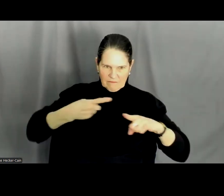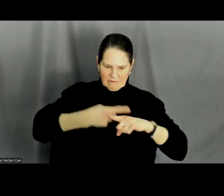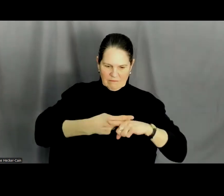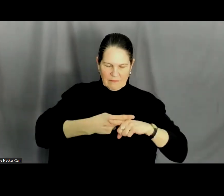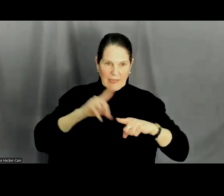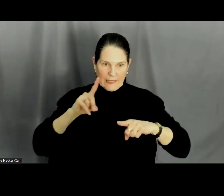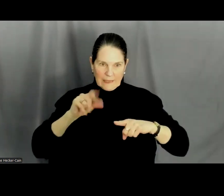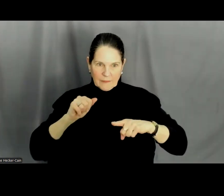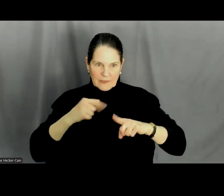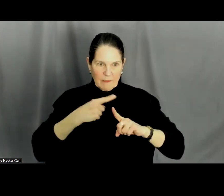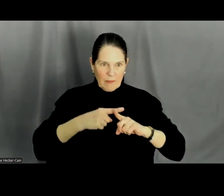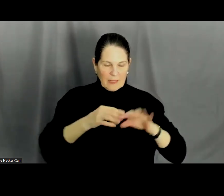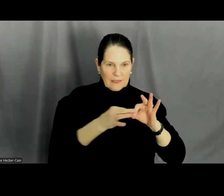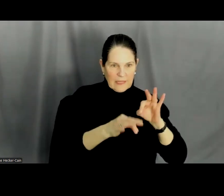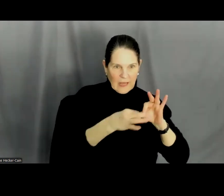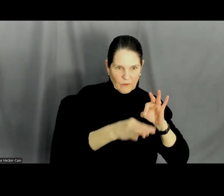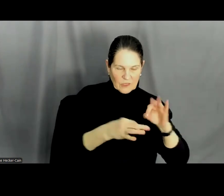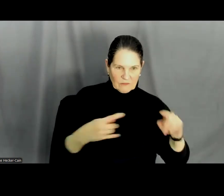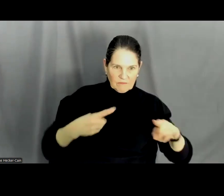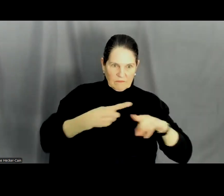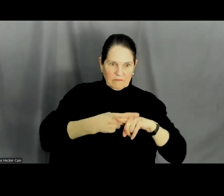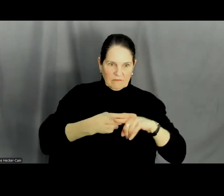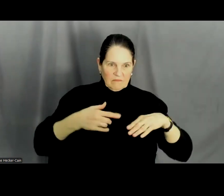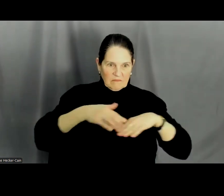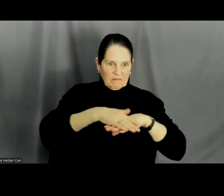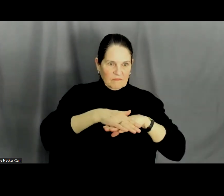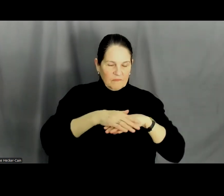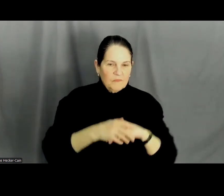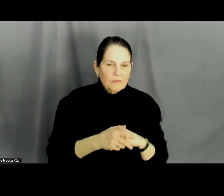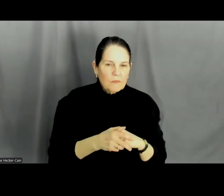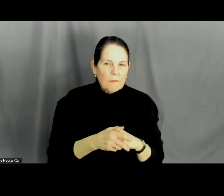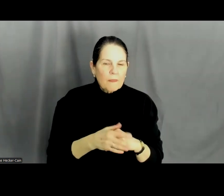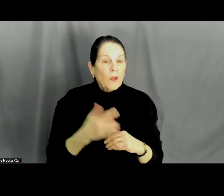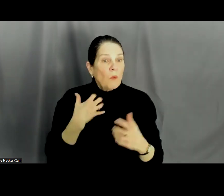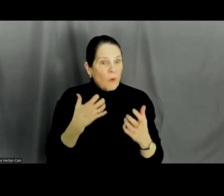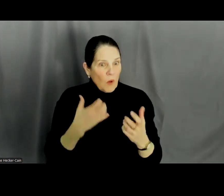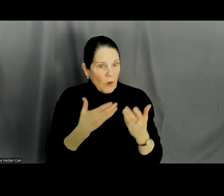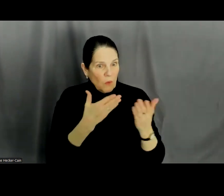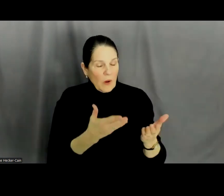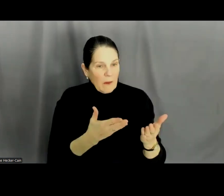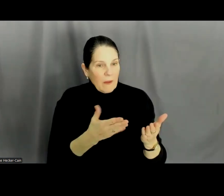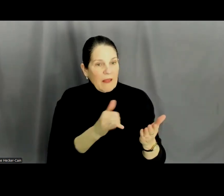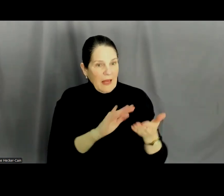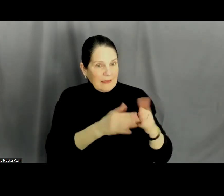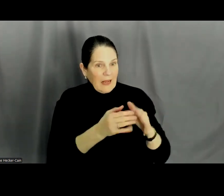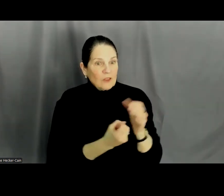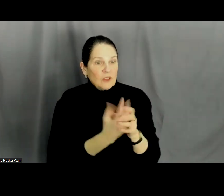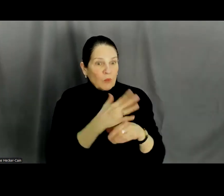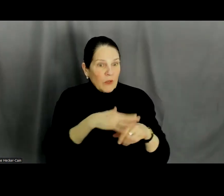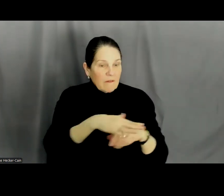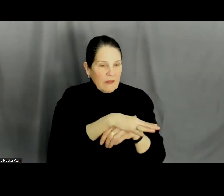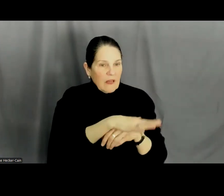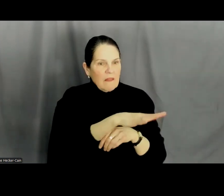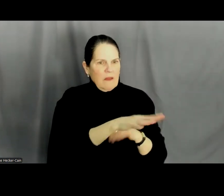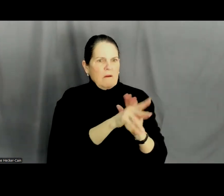language. We want to forward recommendations to Springfield policymakers and